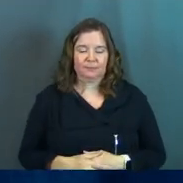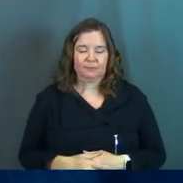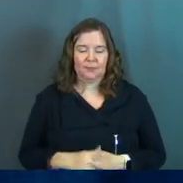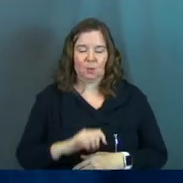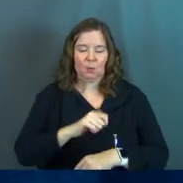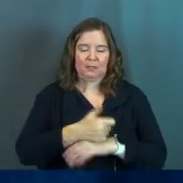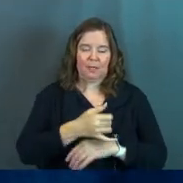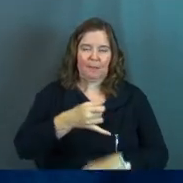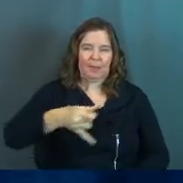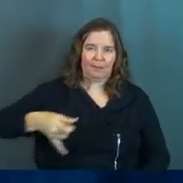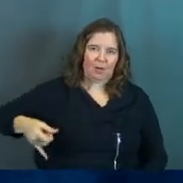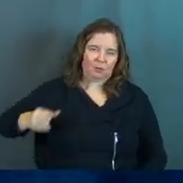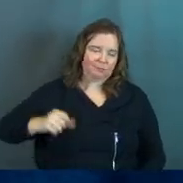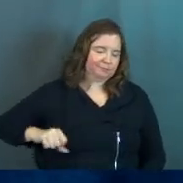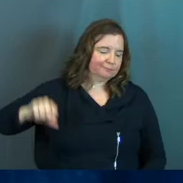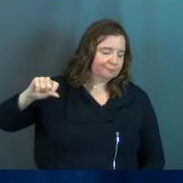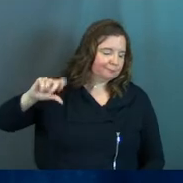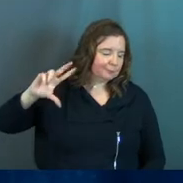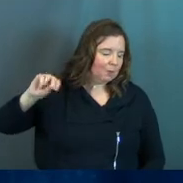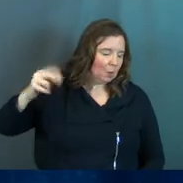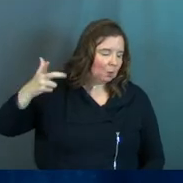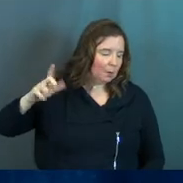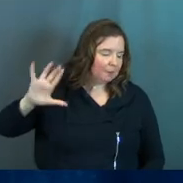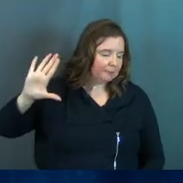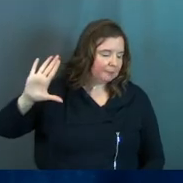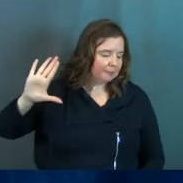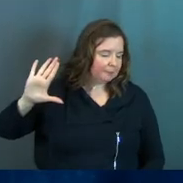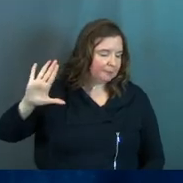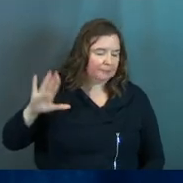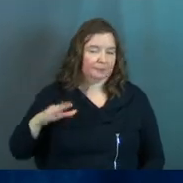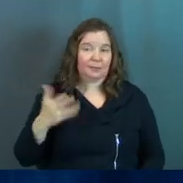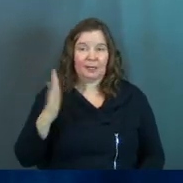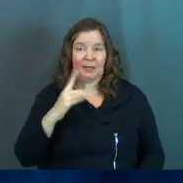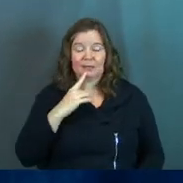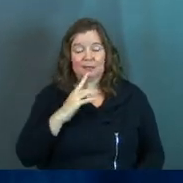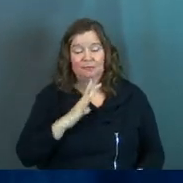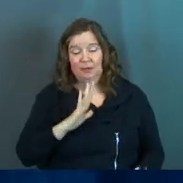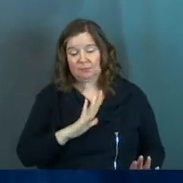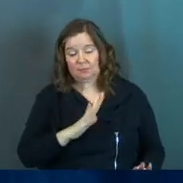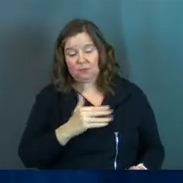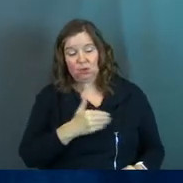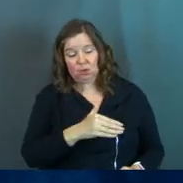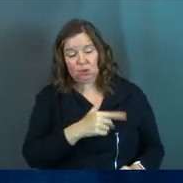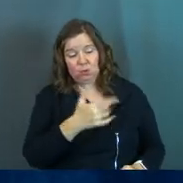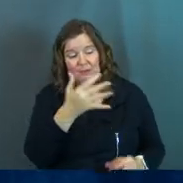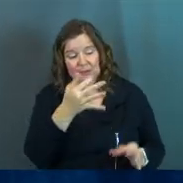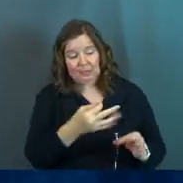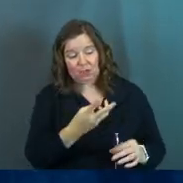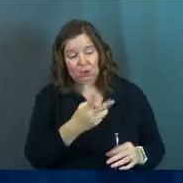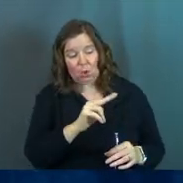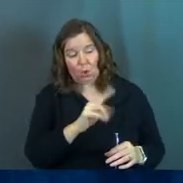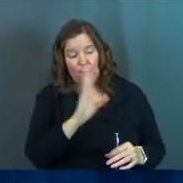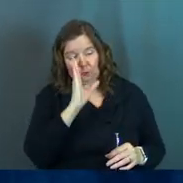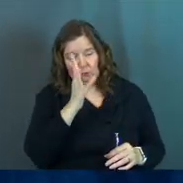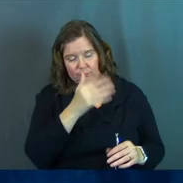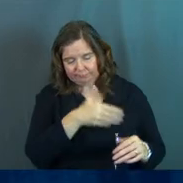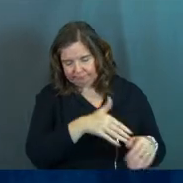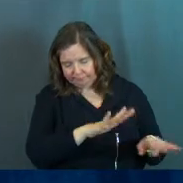we set up that boundary with God and said, no, we don't want it. And God says, fine, then you'll decide your own